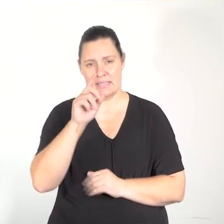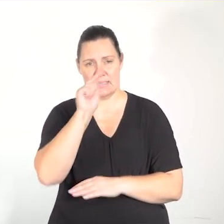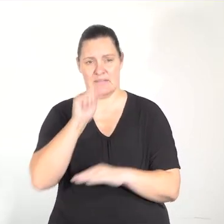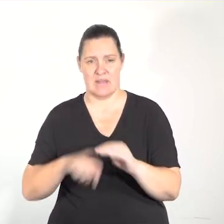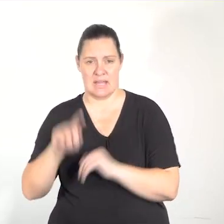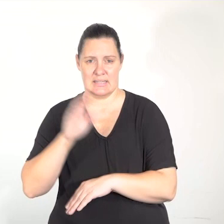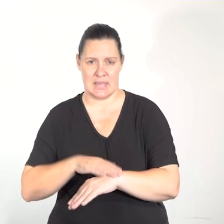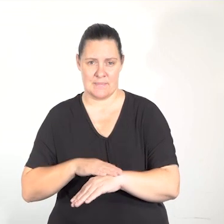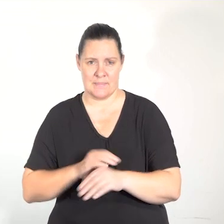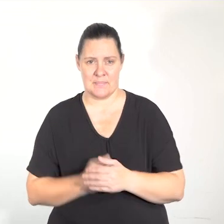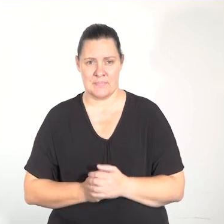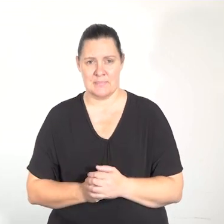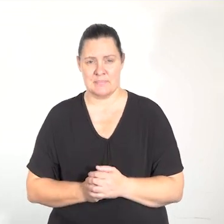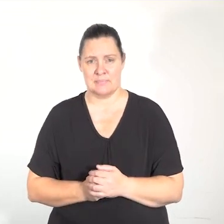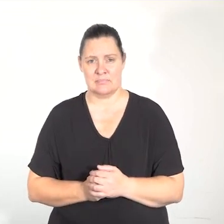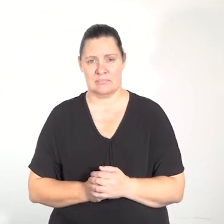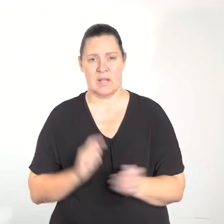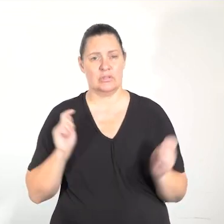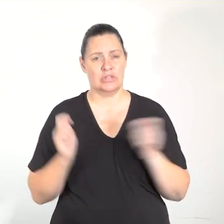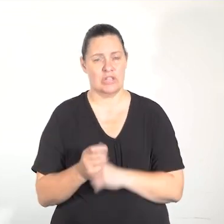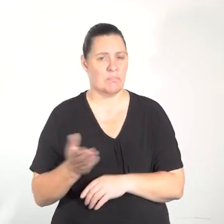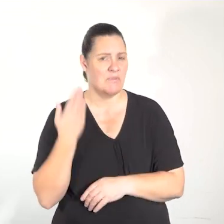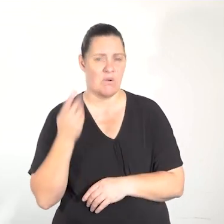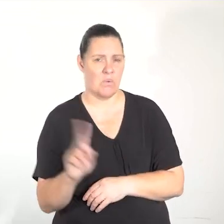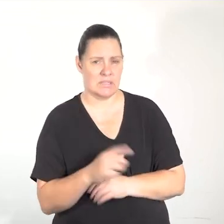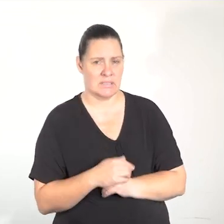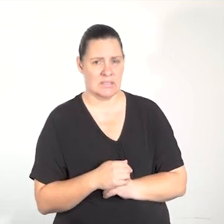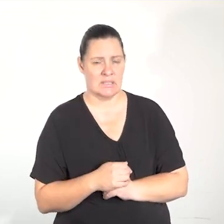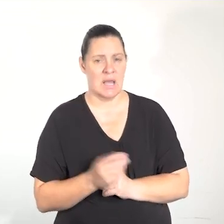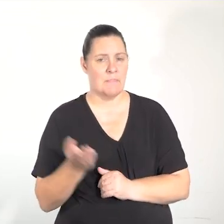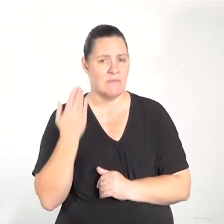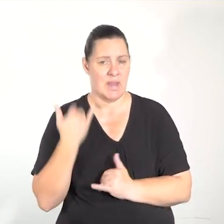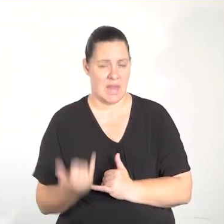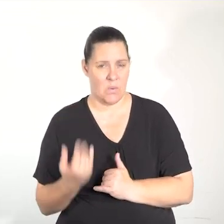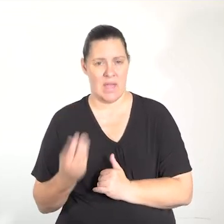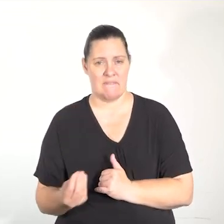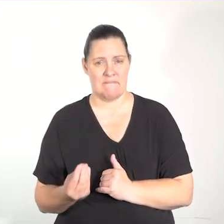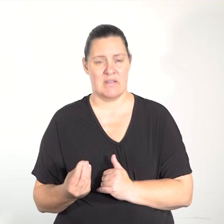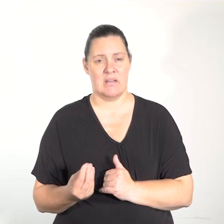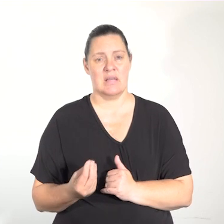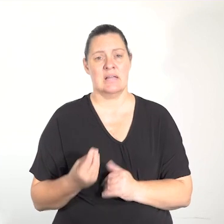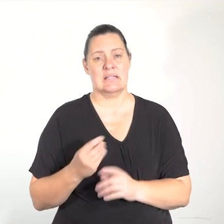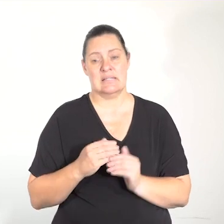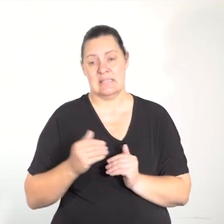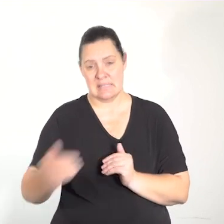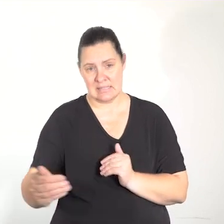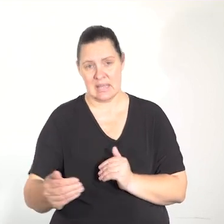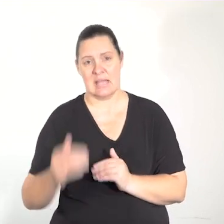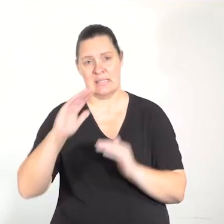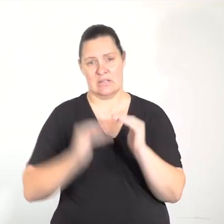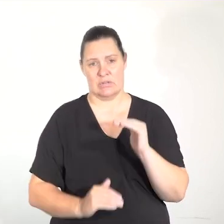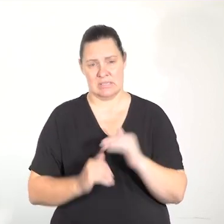Distance divided by time. What has changed compared to the previous example? We have now decreased the